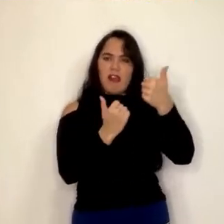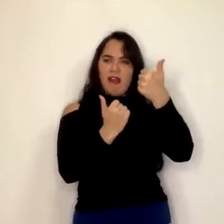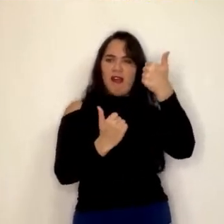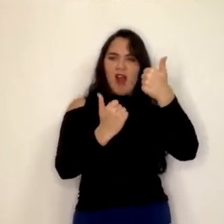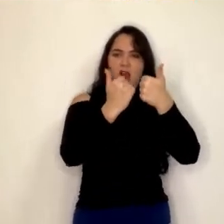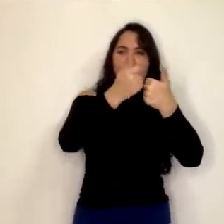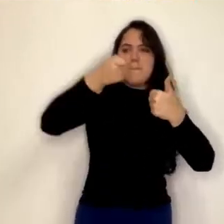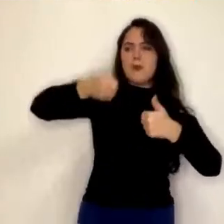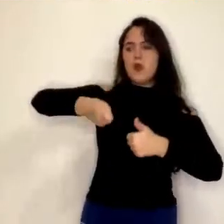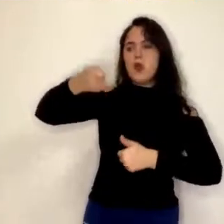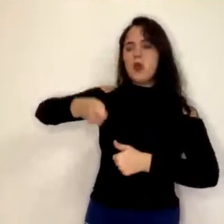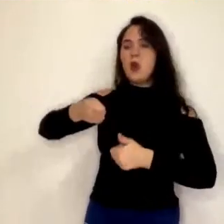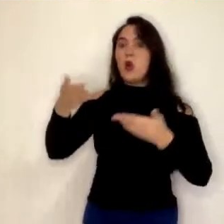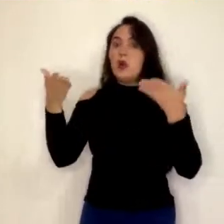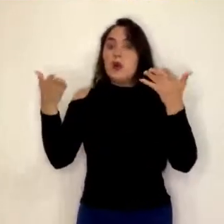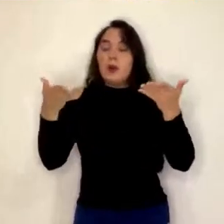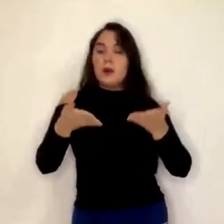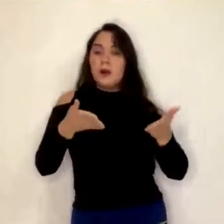project and the